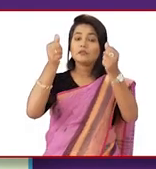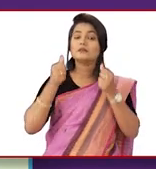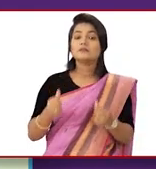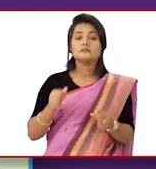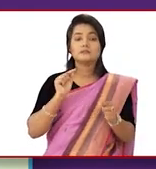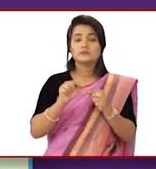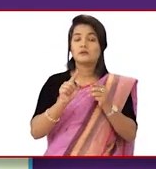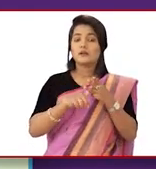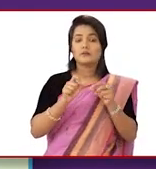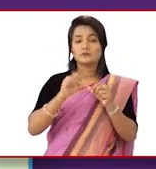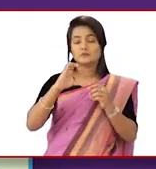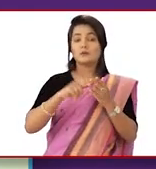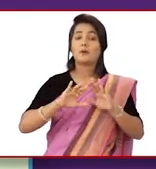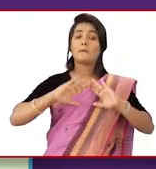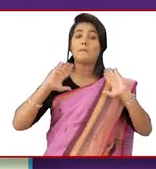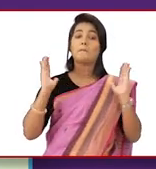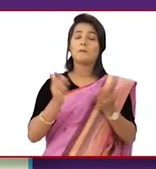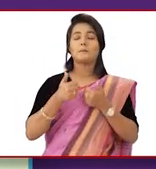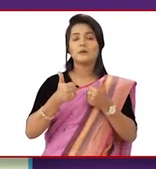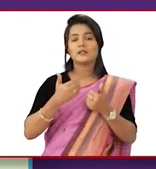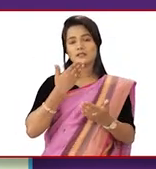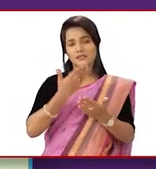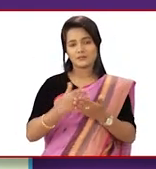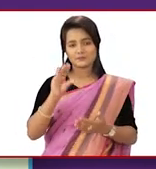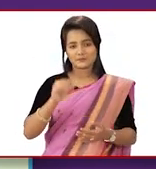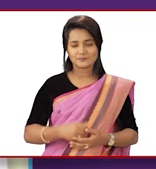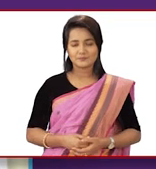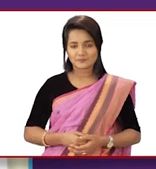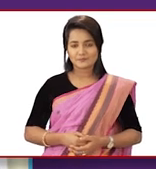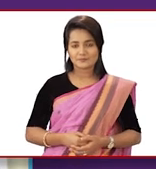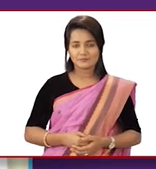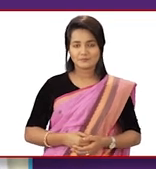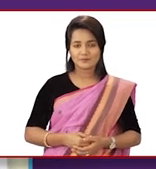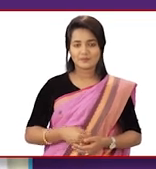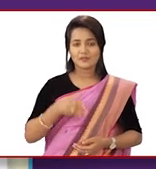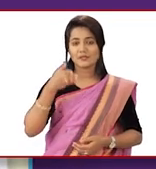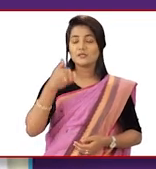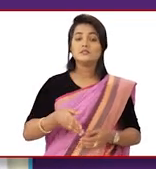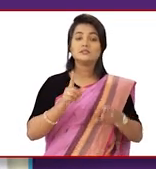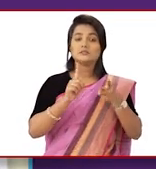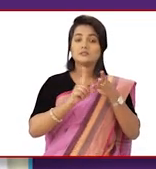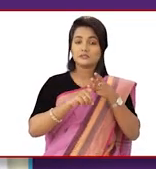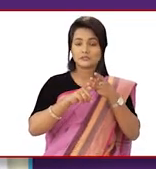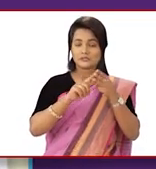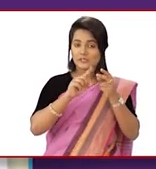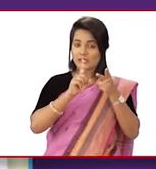effect will be a better world. Thank you. Thank you so much, Rumana Appa. I think feminist